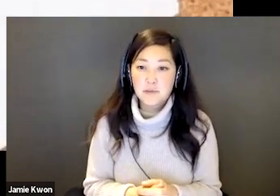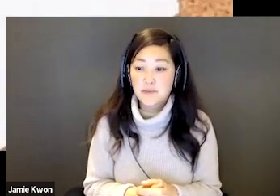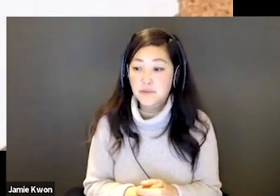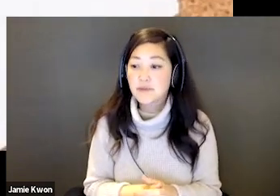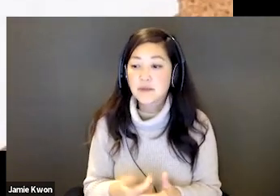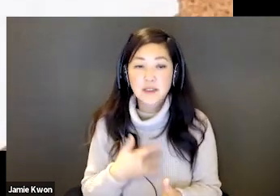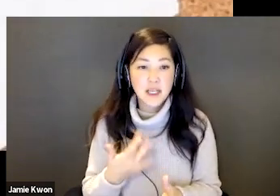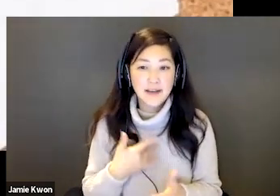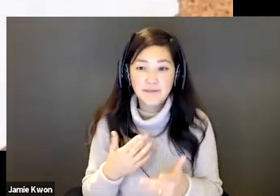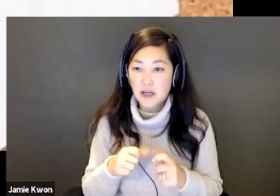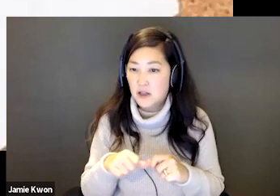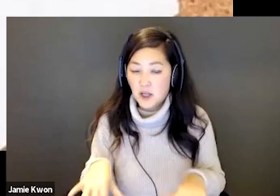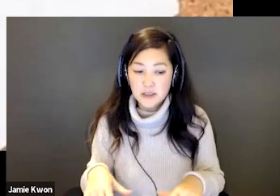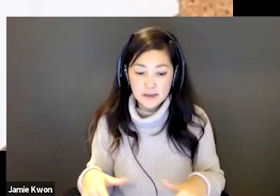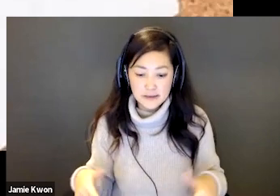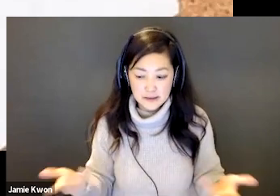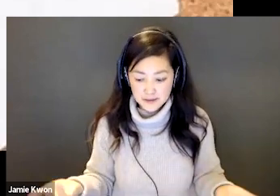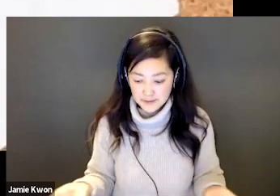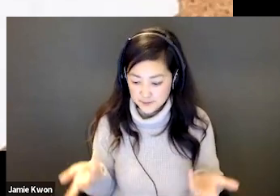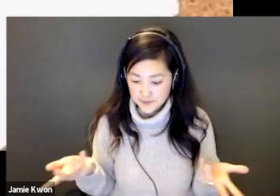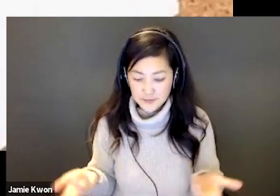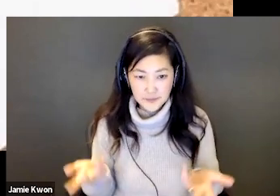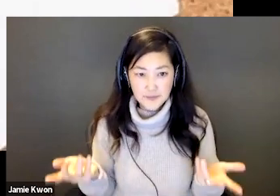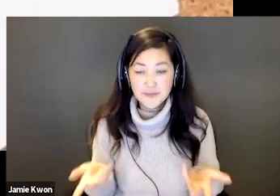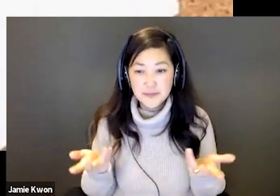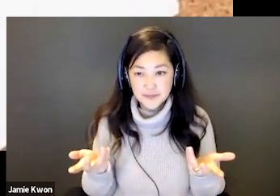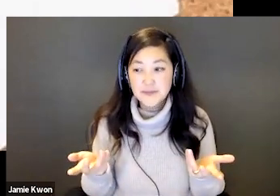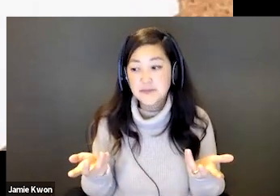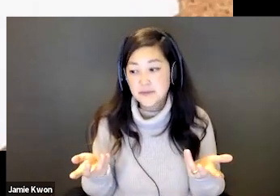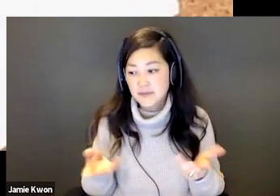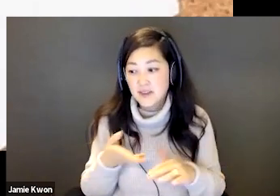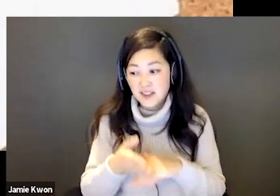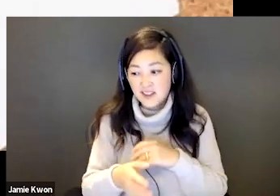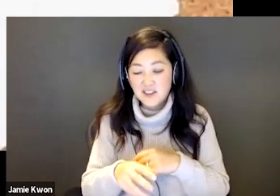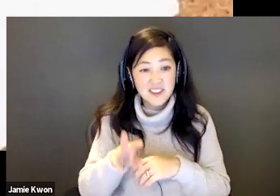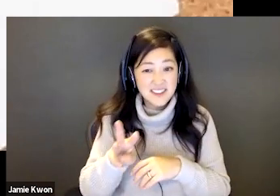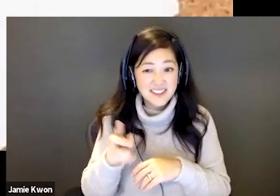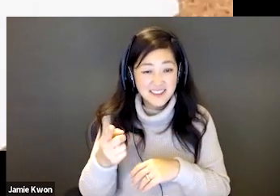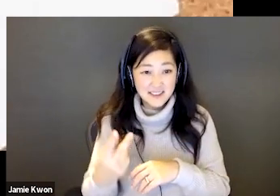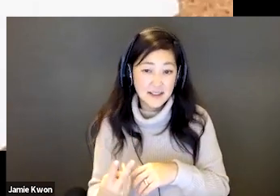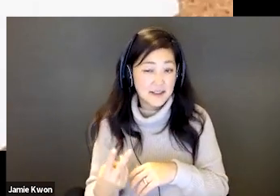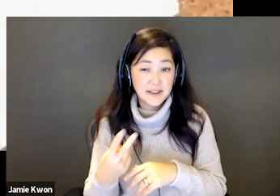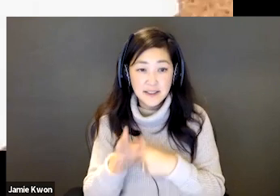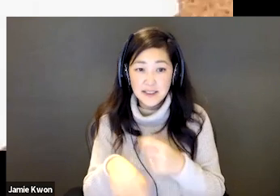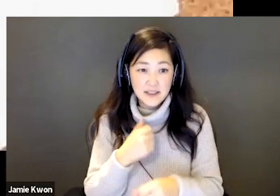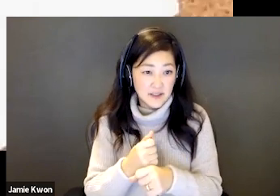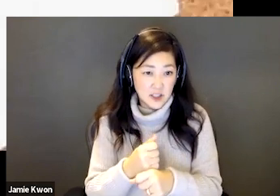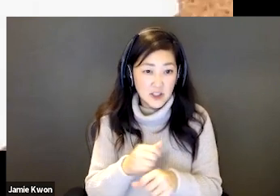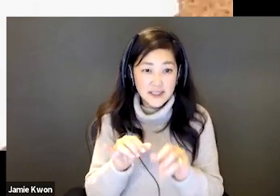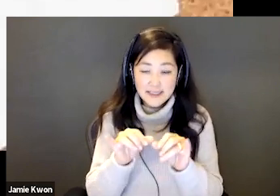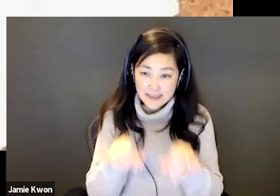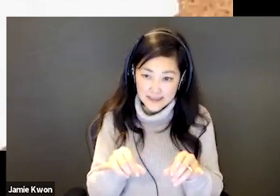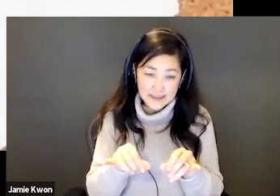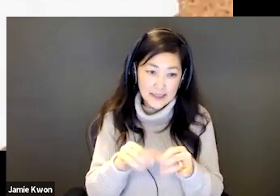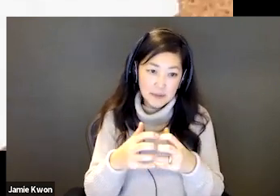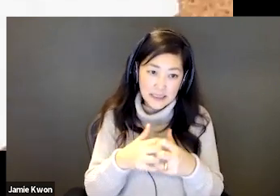I felt quite lost at that point. After 6.5 years as systemic advocate, I moved on to